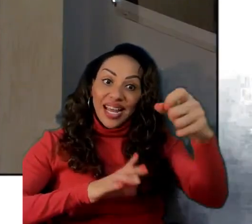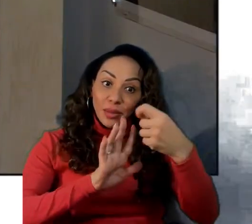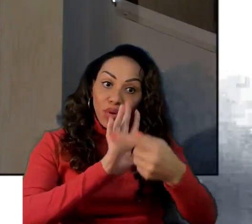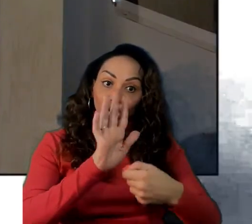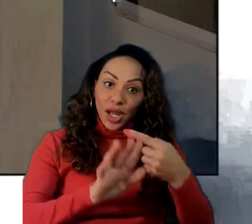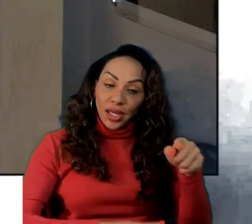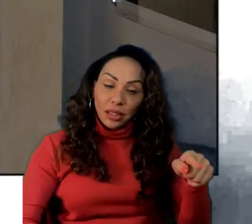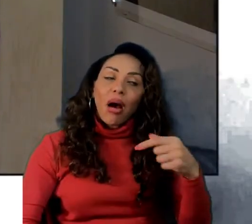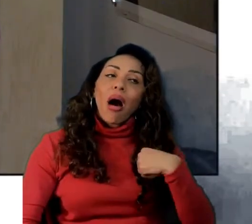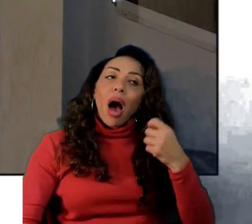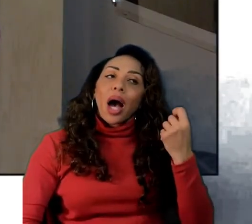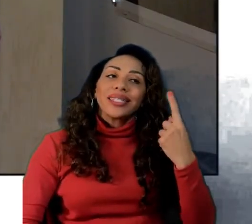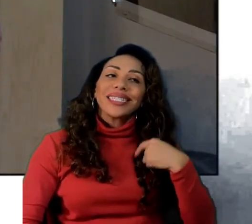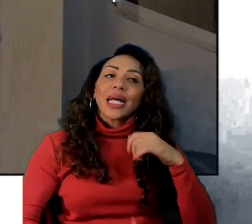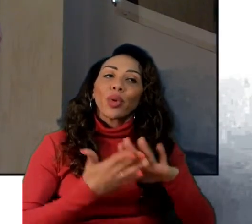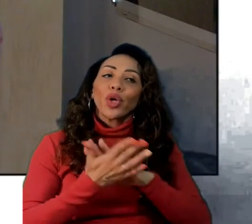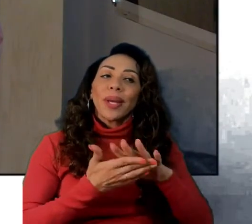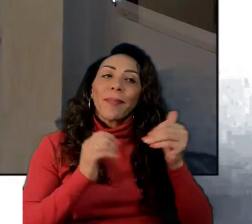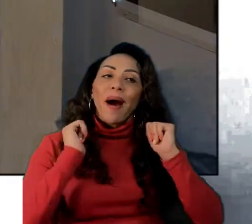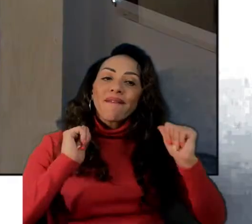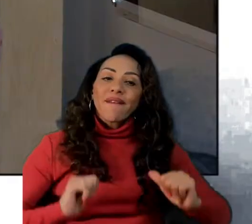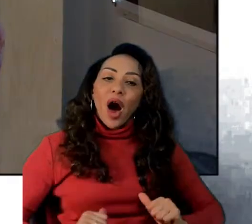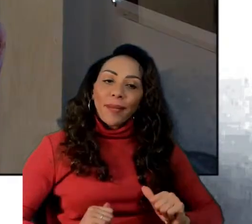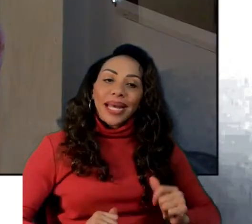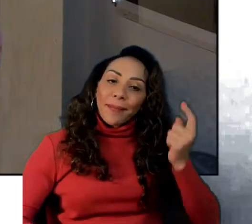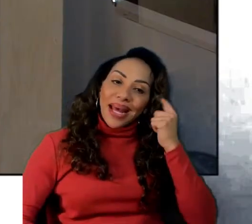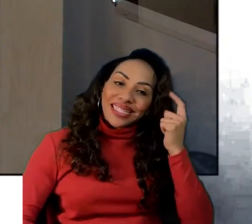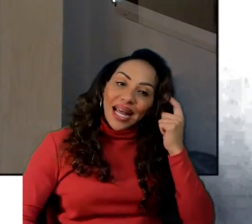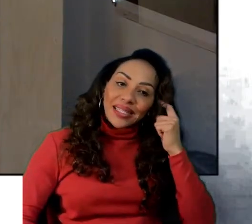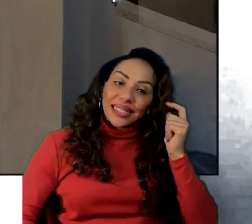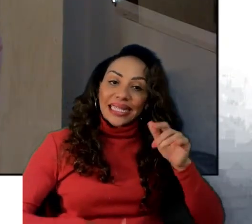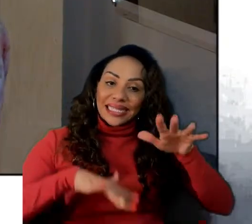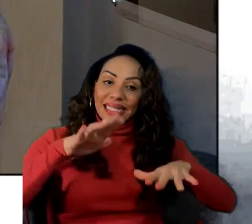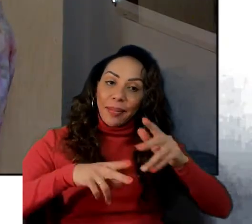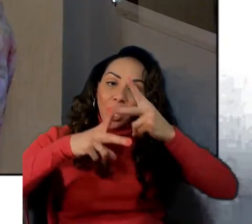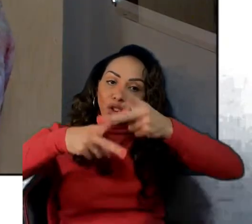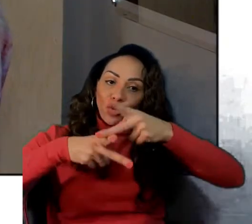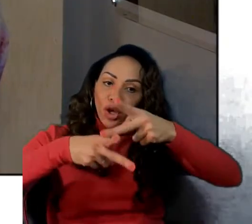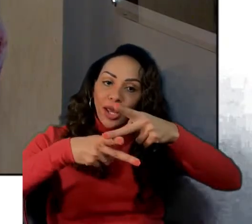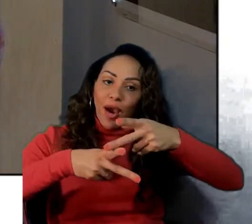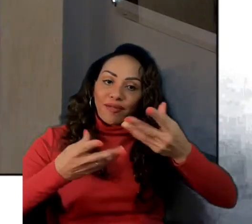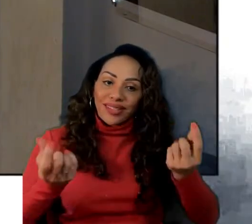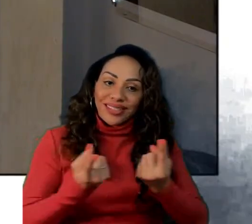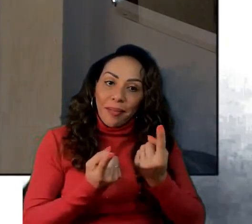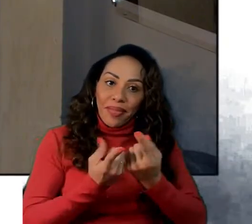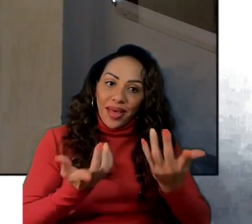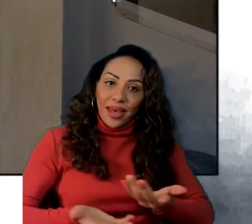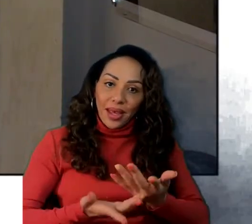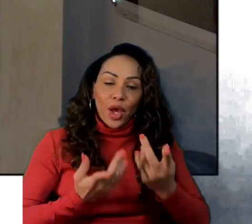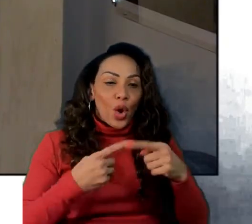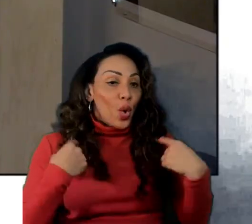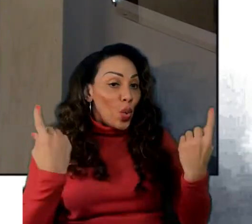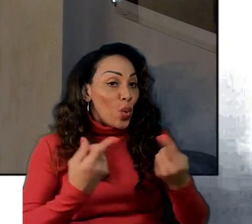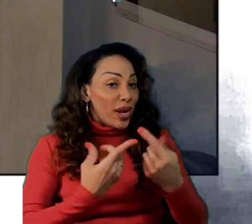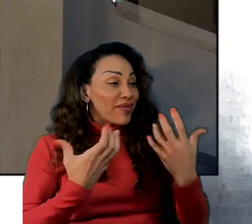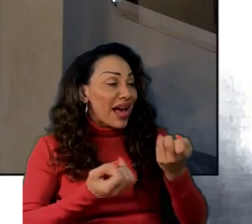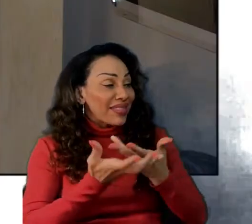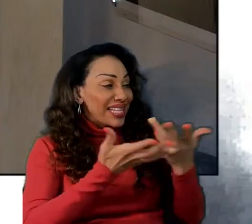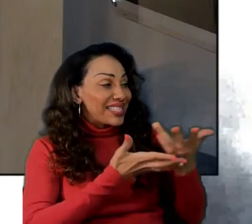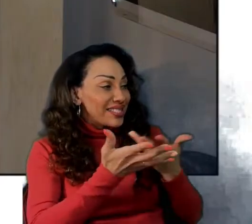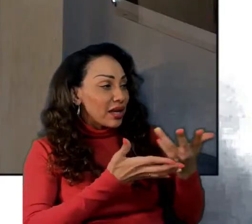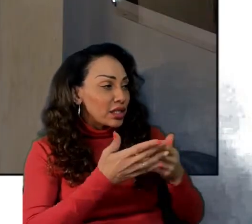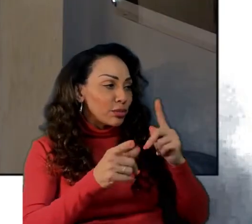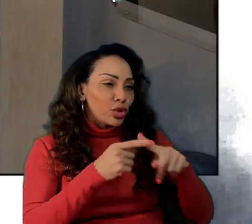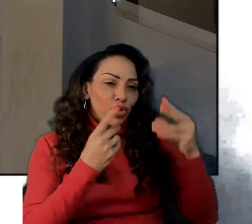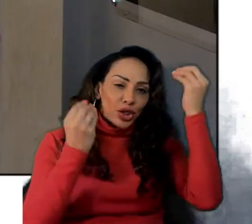farm, and I guess, we're very conscious of that, and ever since the beginning of this project, we've been having these discussions and trying to work it out, and